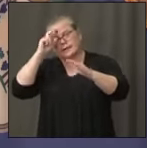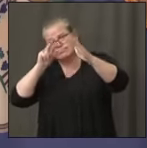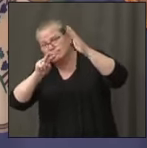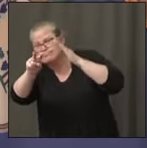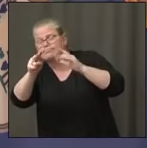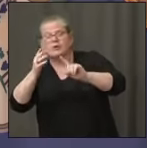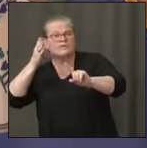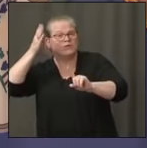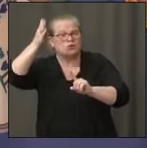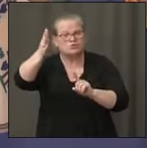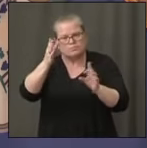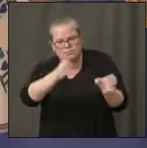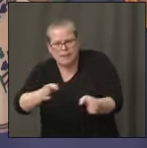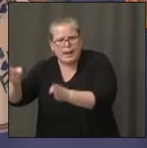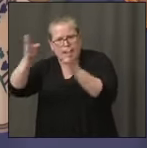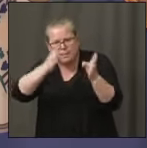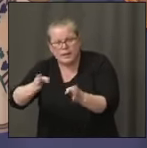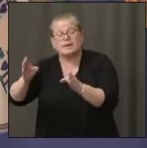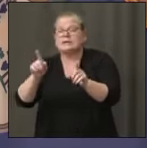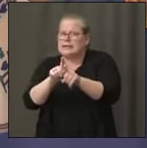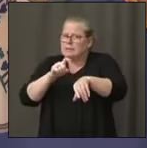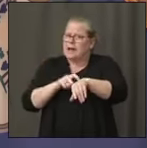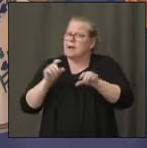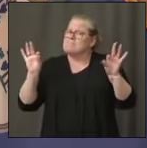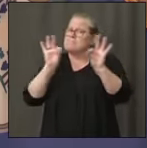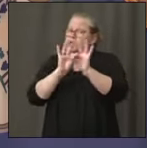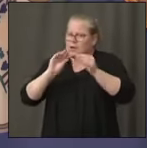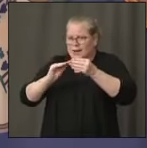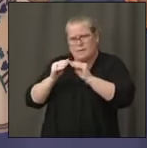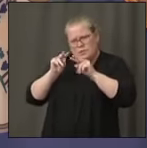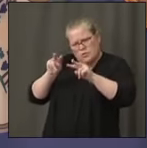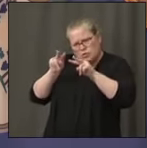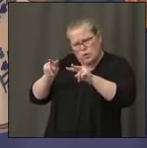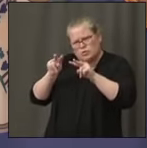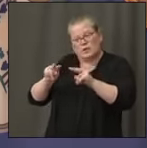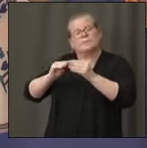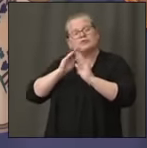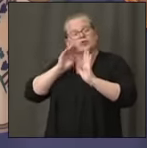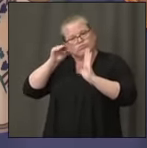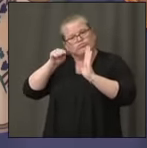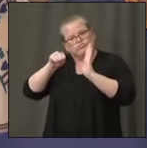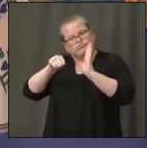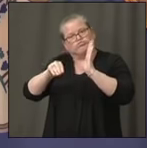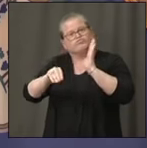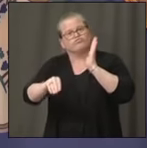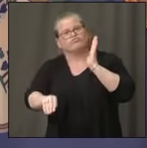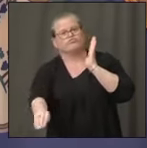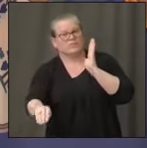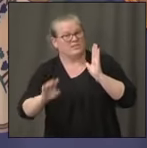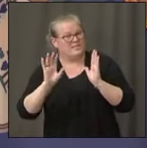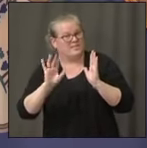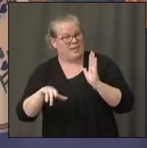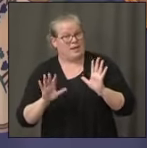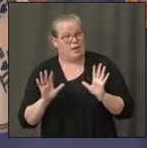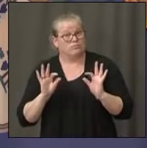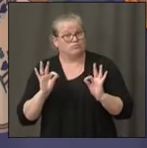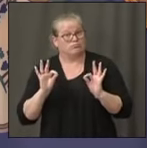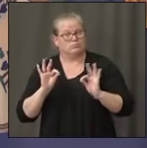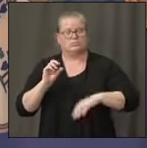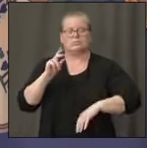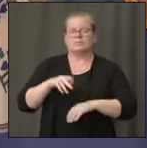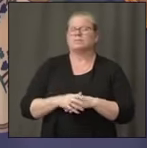metrics keep going and we maintain our social distancing. You know, with that, Deirdre and David, you can add something? Or maybe we just take some